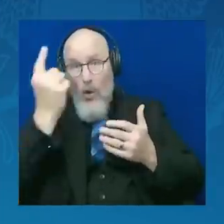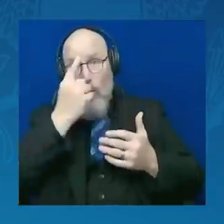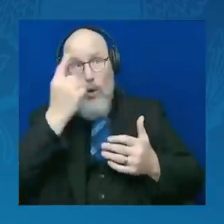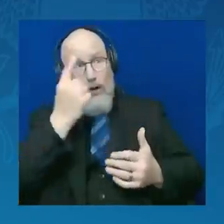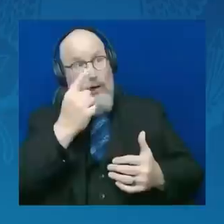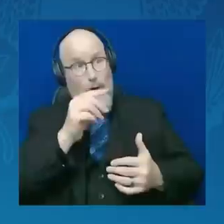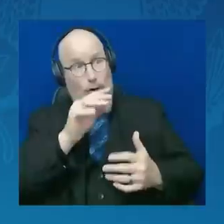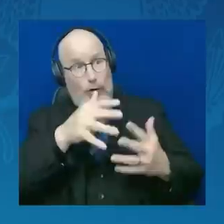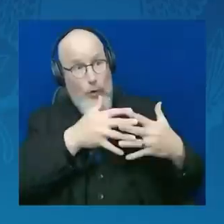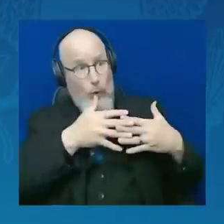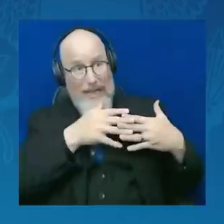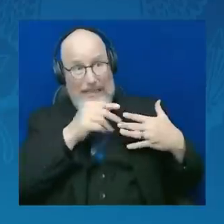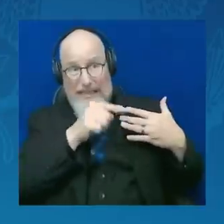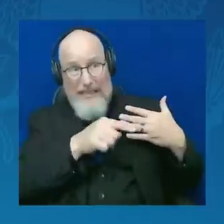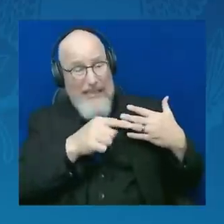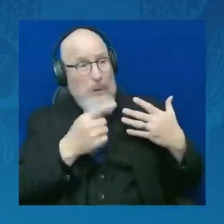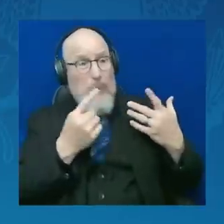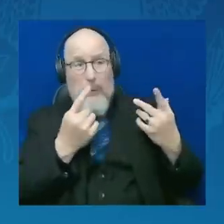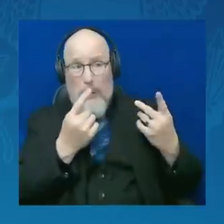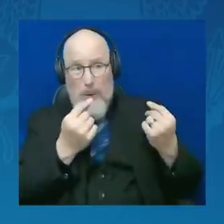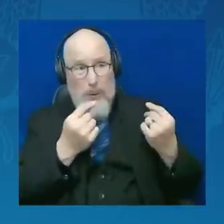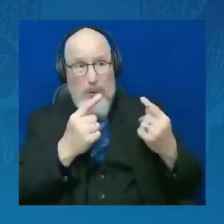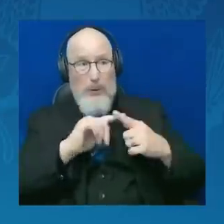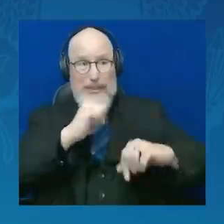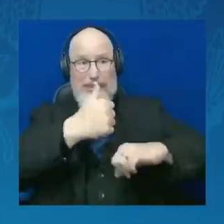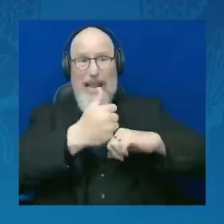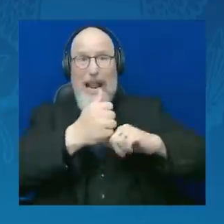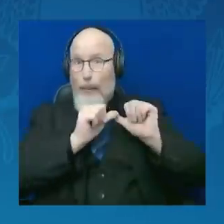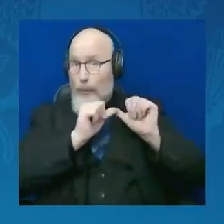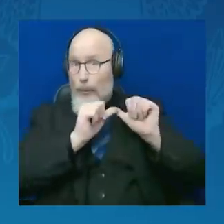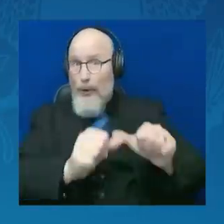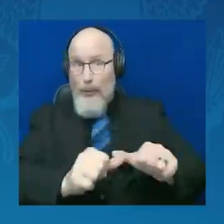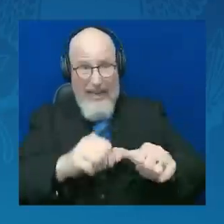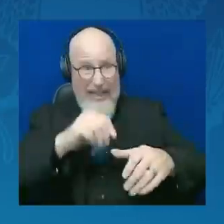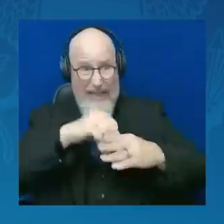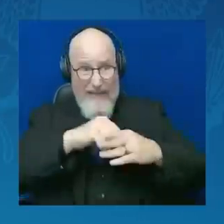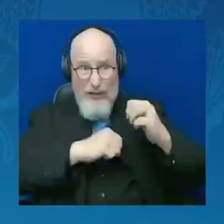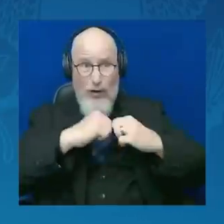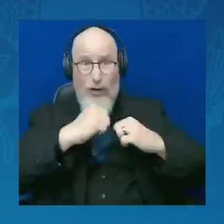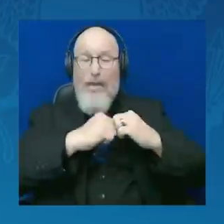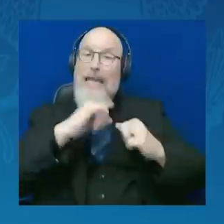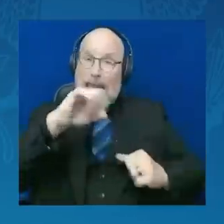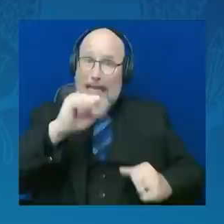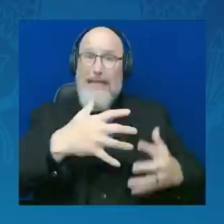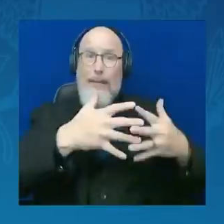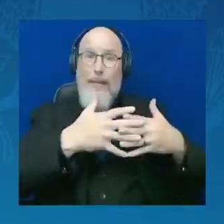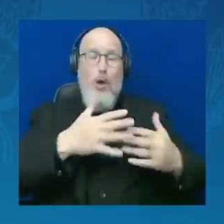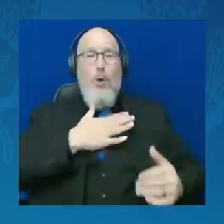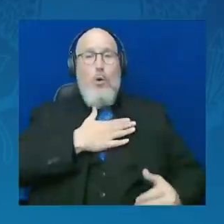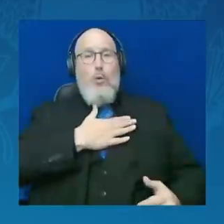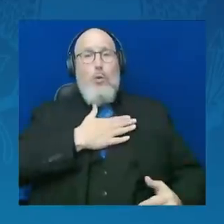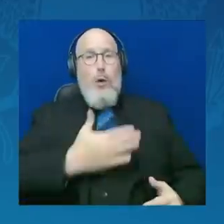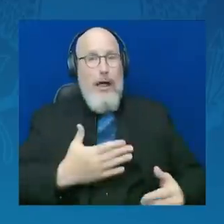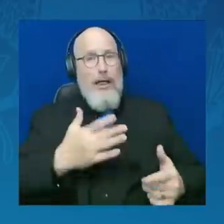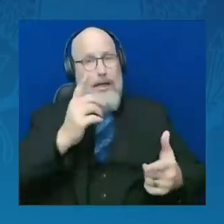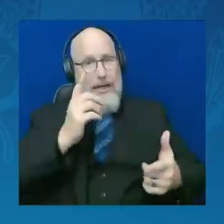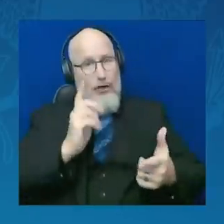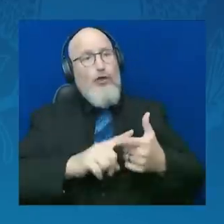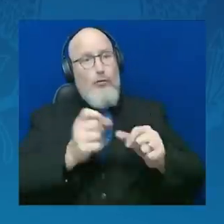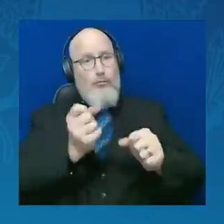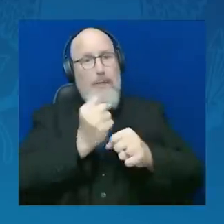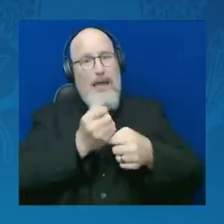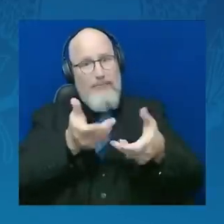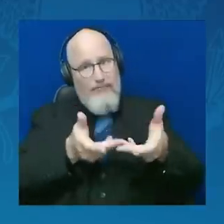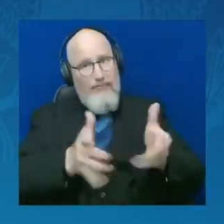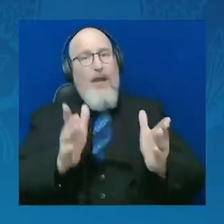permanent infrastructure. And relatedly, is the United States willing to make a specific allocation for Ukrainian refugees? And